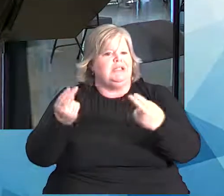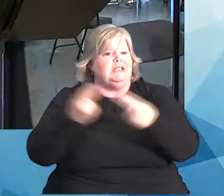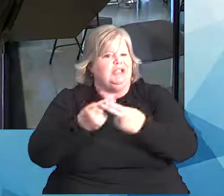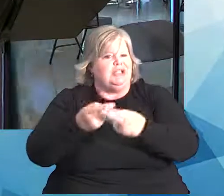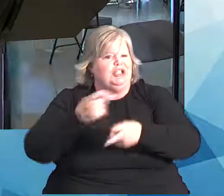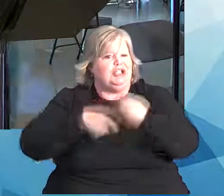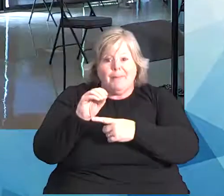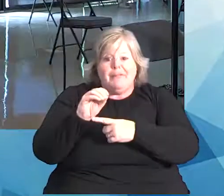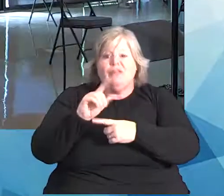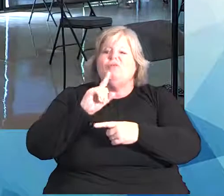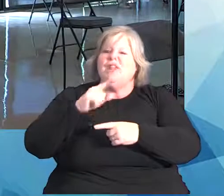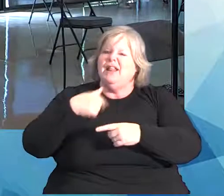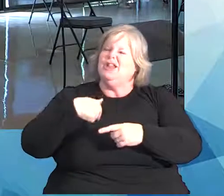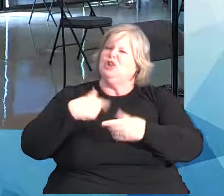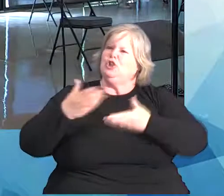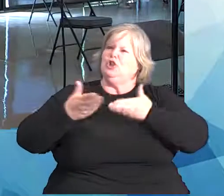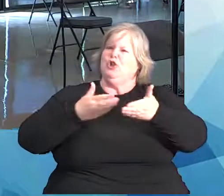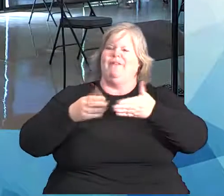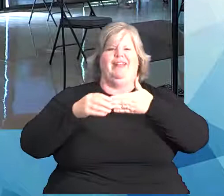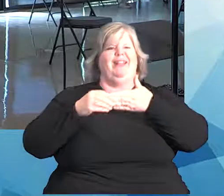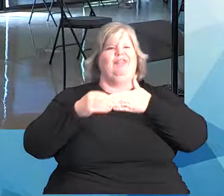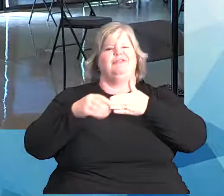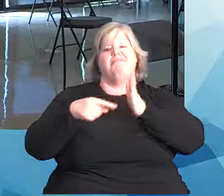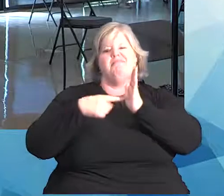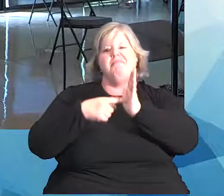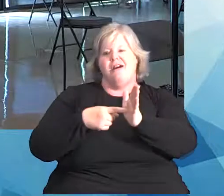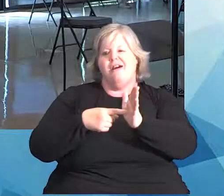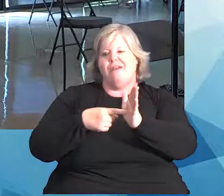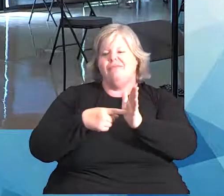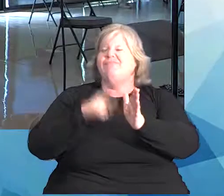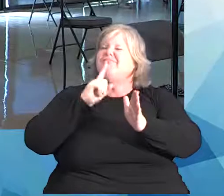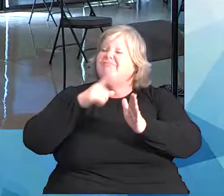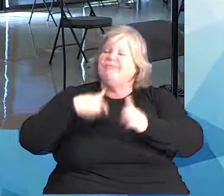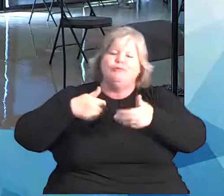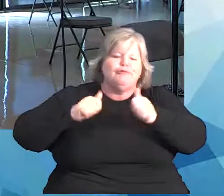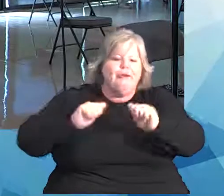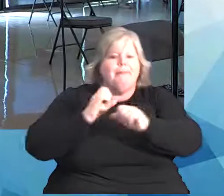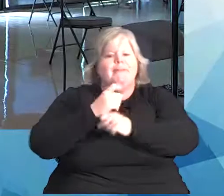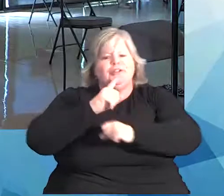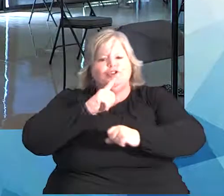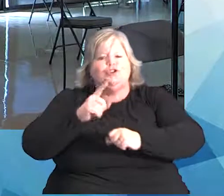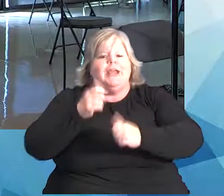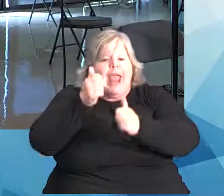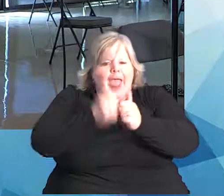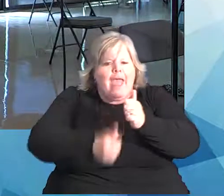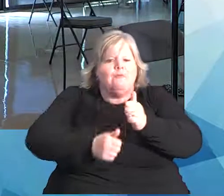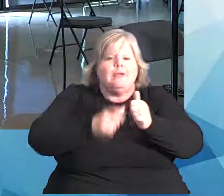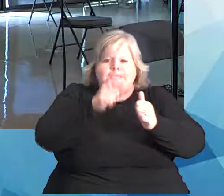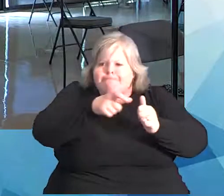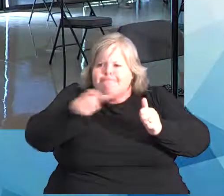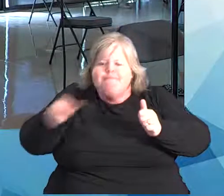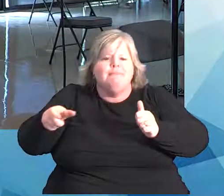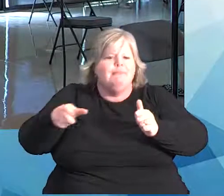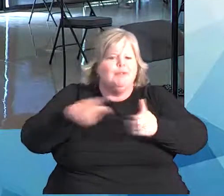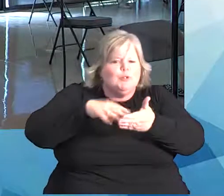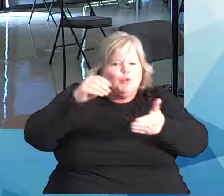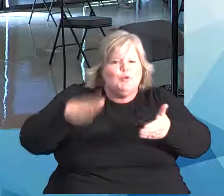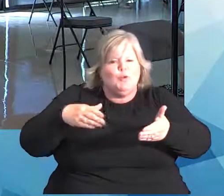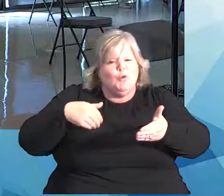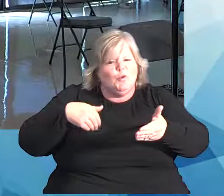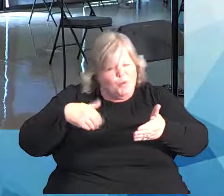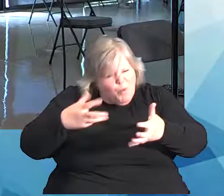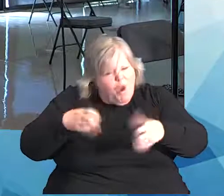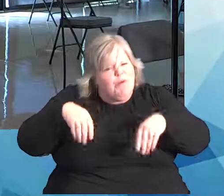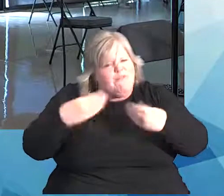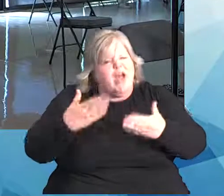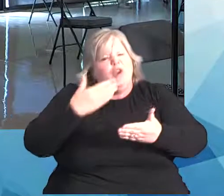Good evening. Thank you so much. Model, and we really do try to make sure that every student we serve is given a great meal.